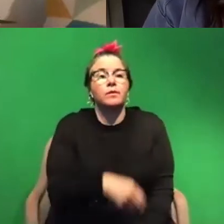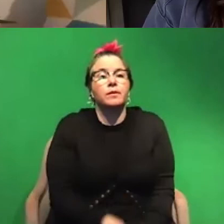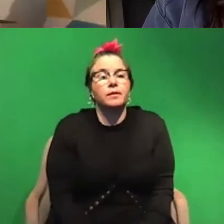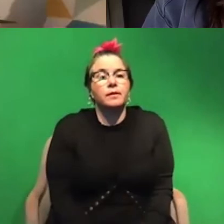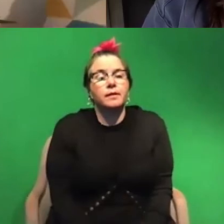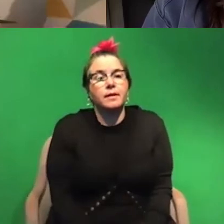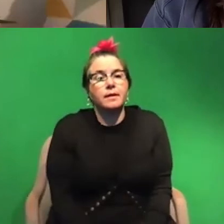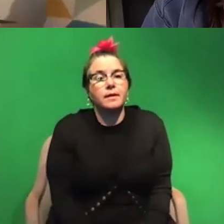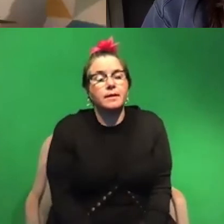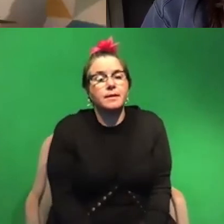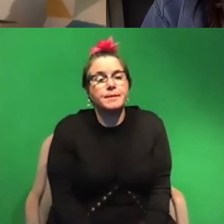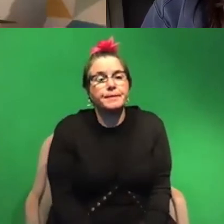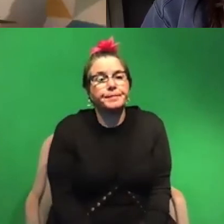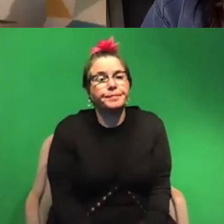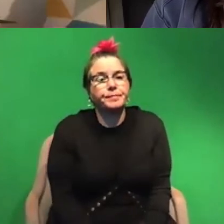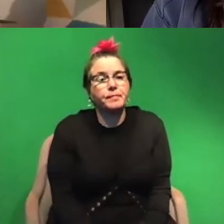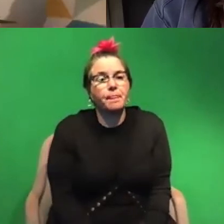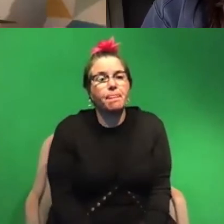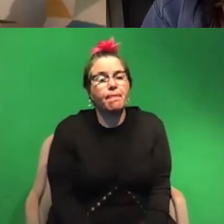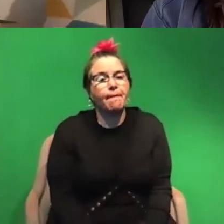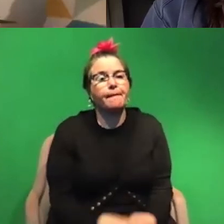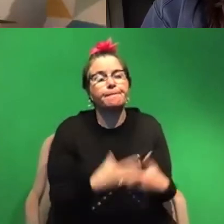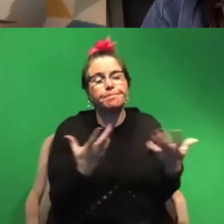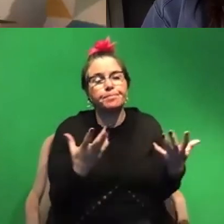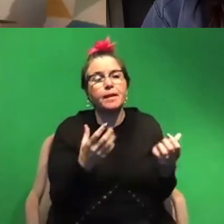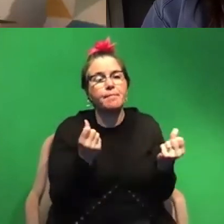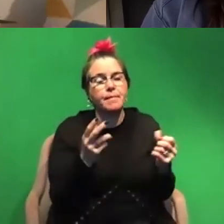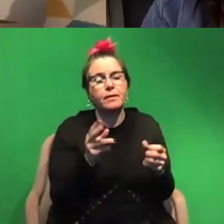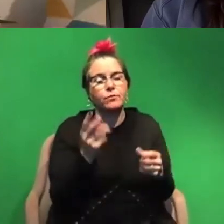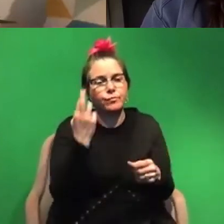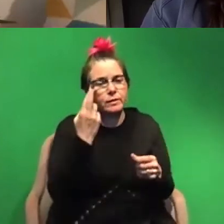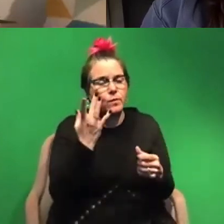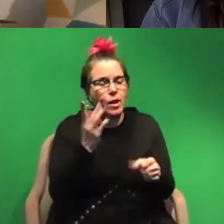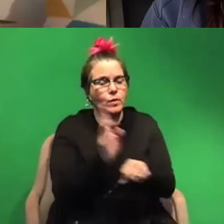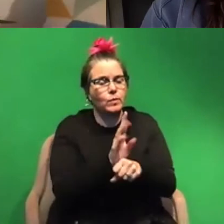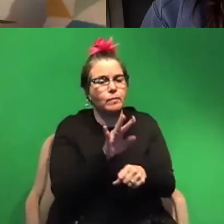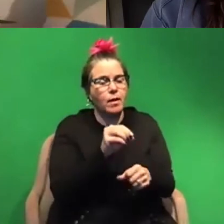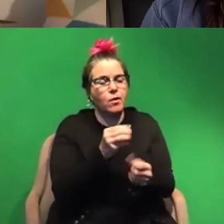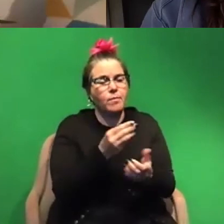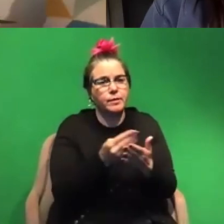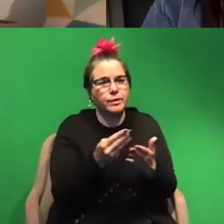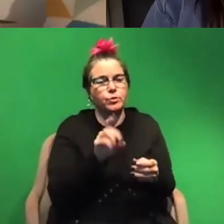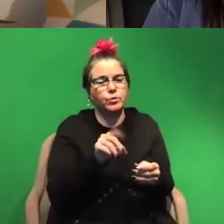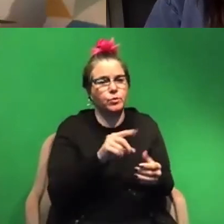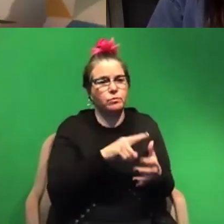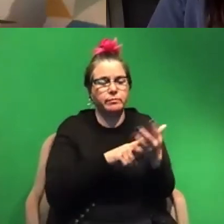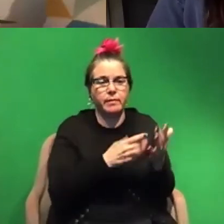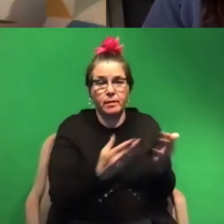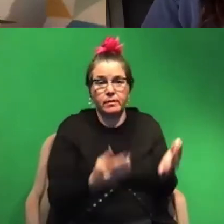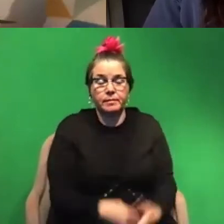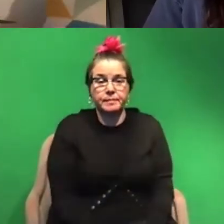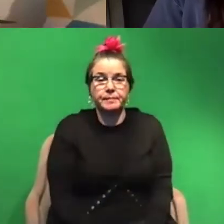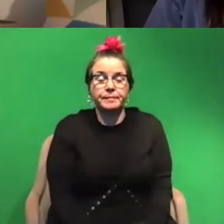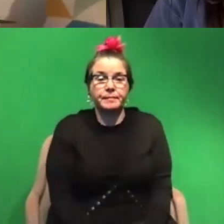and there are many useful aspects of why you use a biomaterial to do some of these things. So